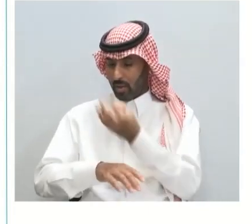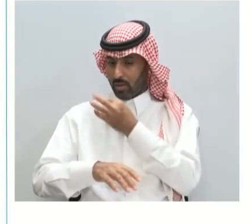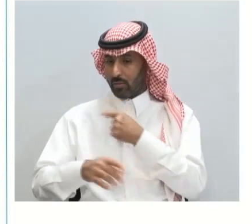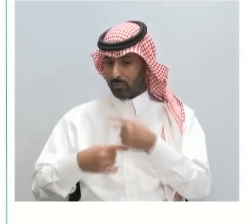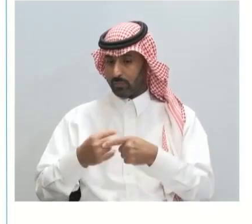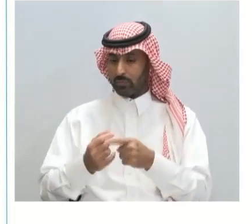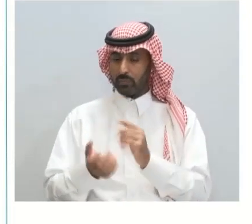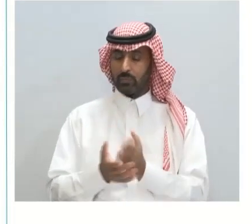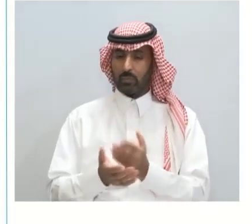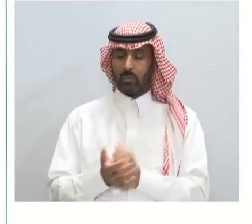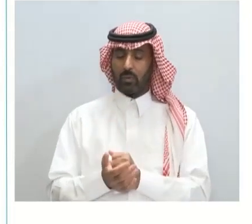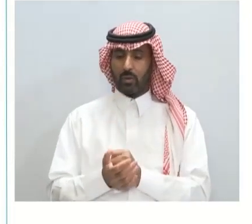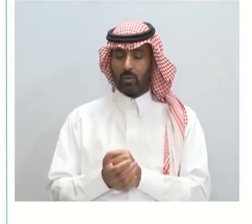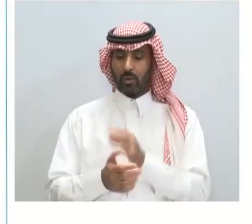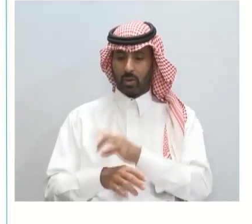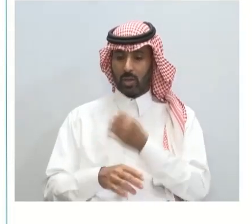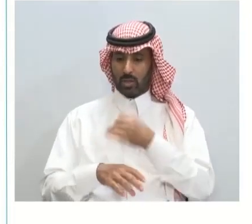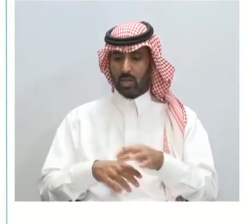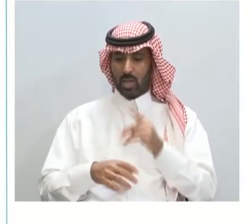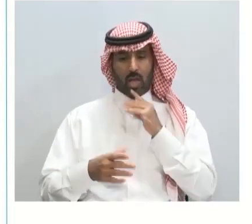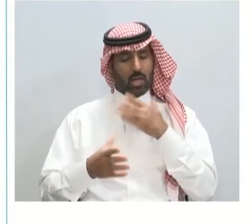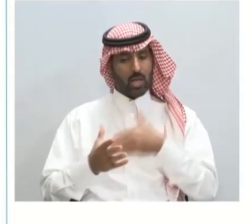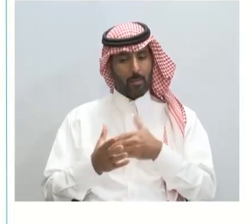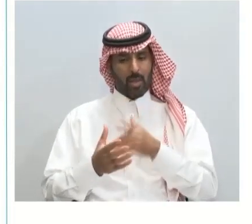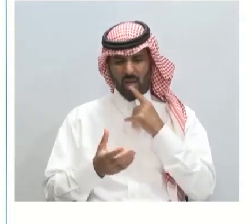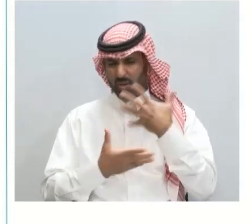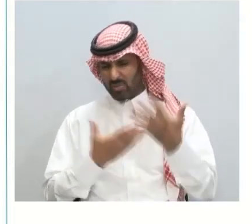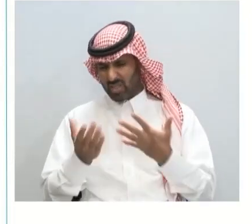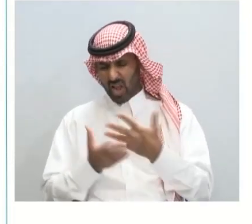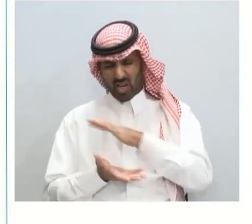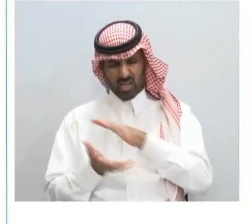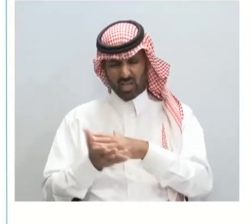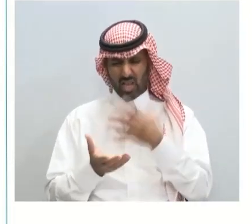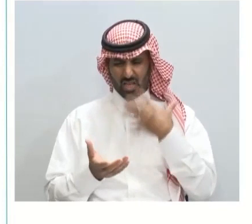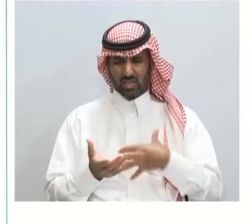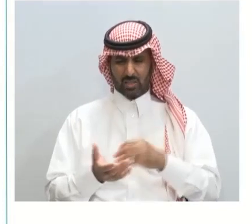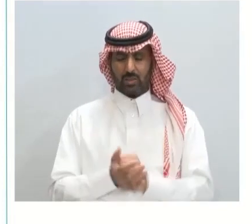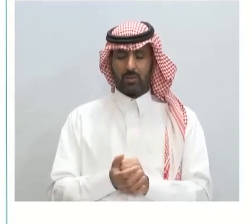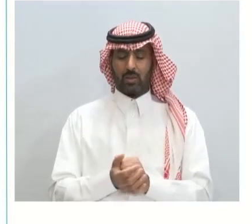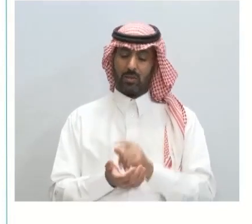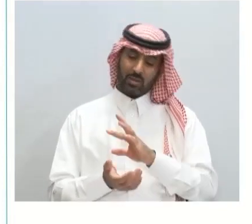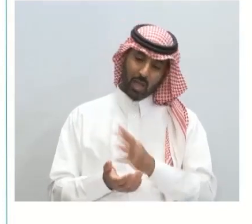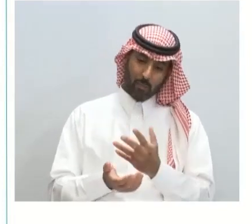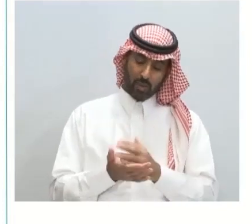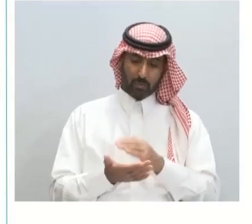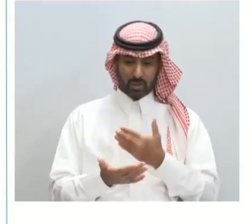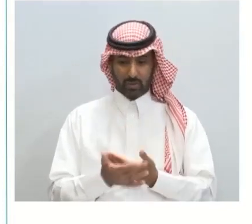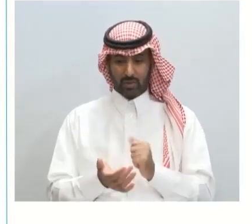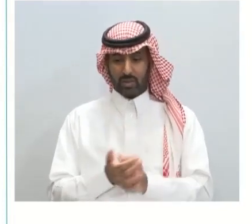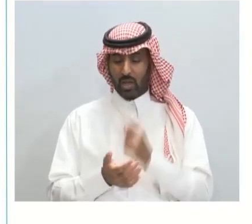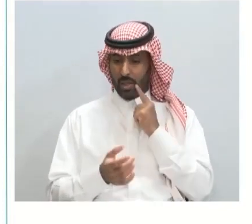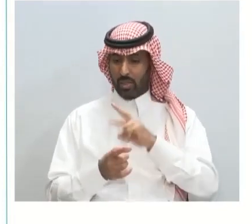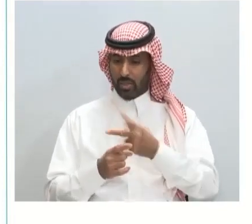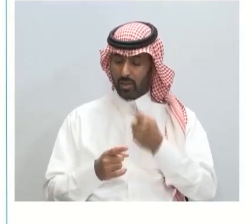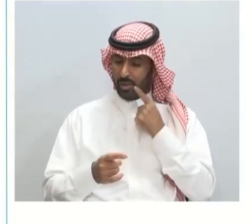early diagnosis and treatment prevents physical and mental problems, and sometimes even death. Another type of